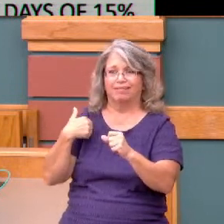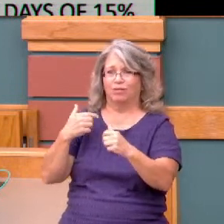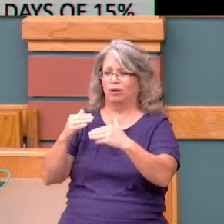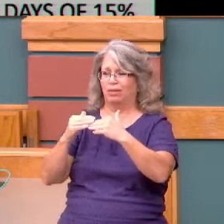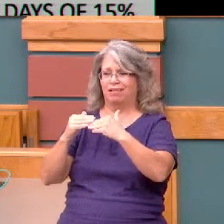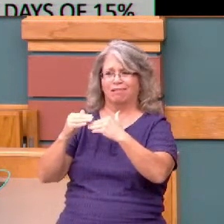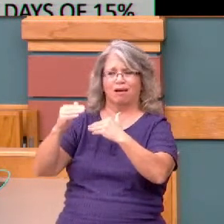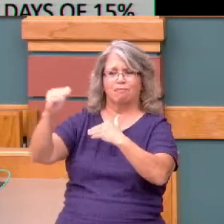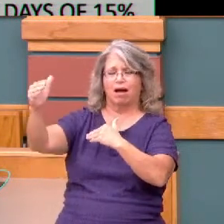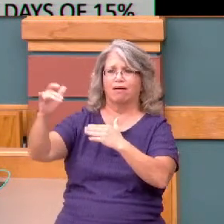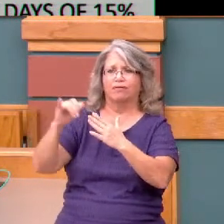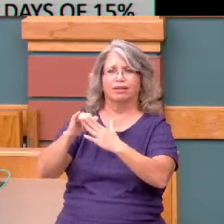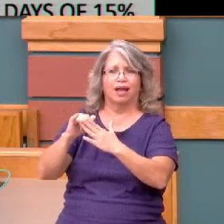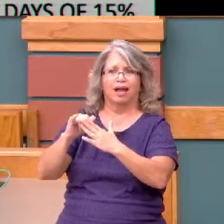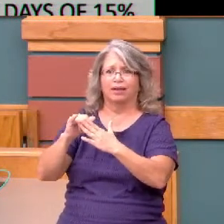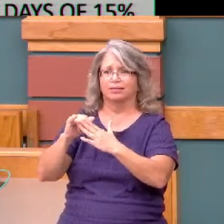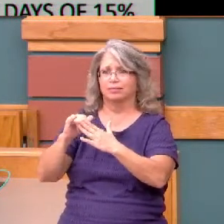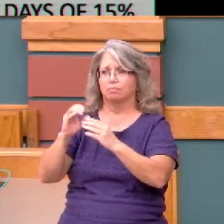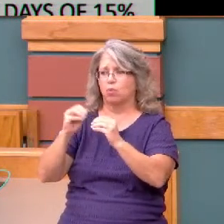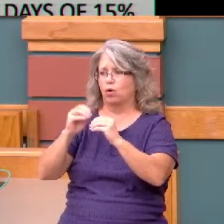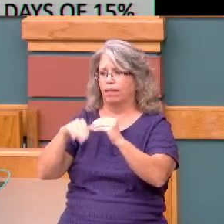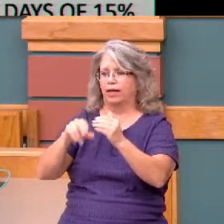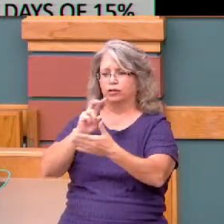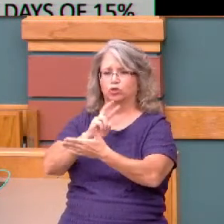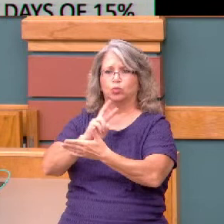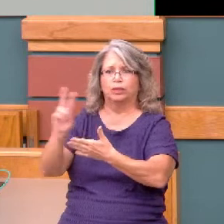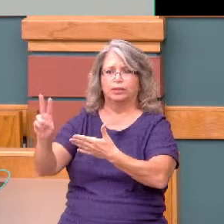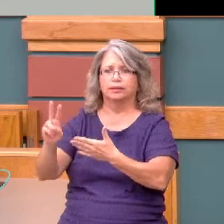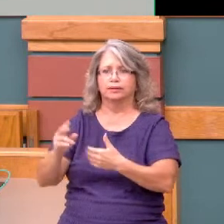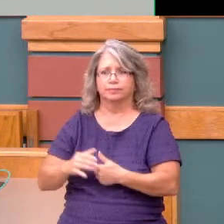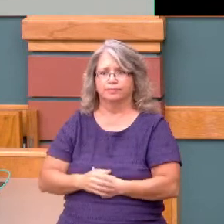37% for more than 2 weeks.